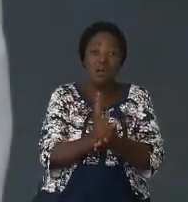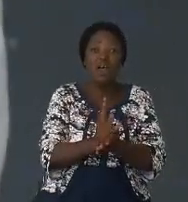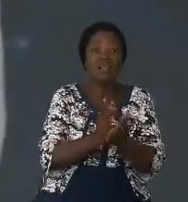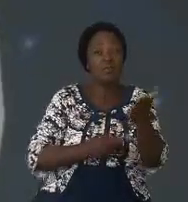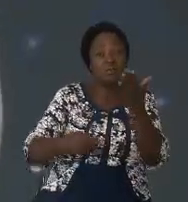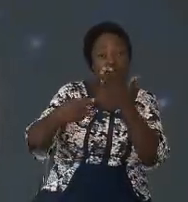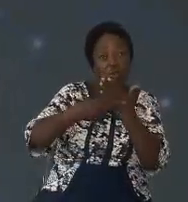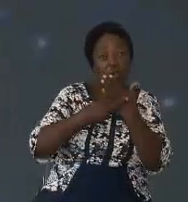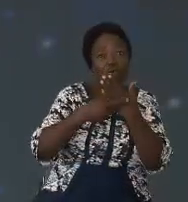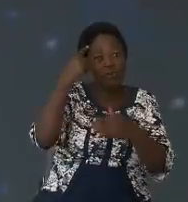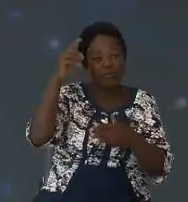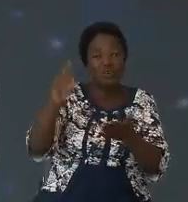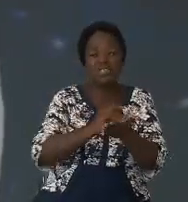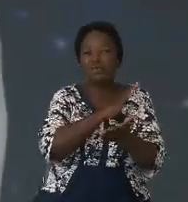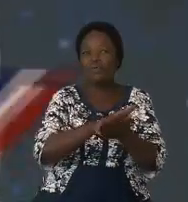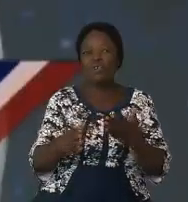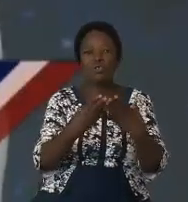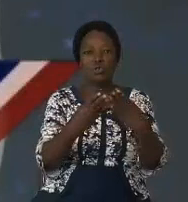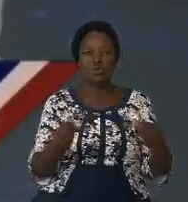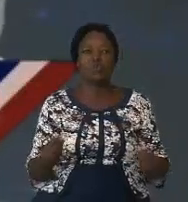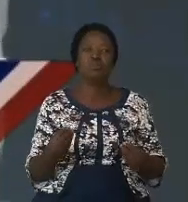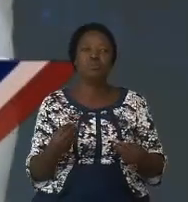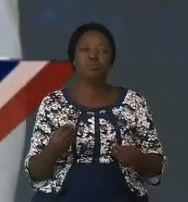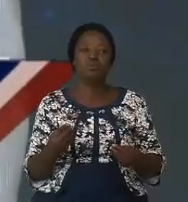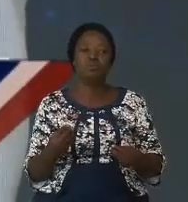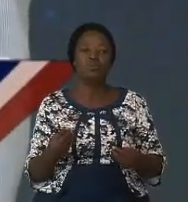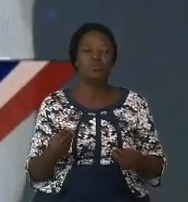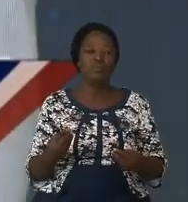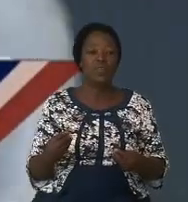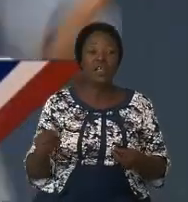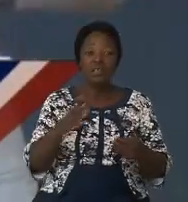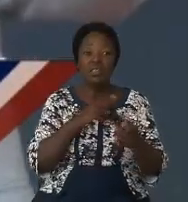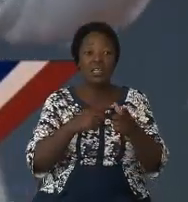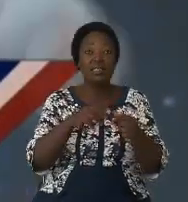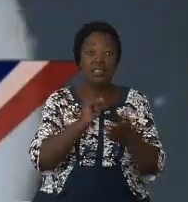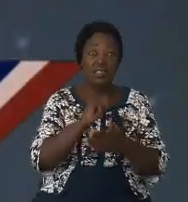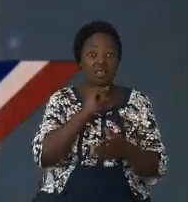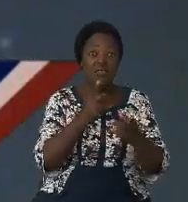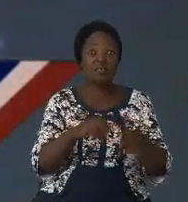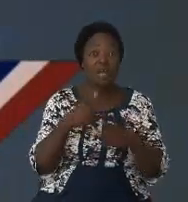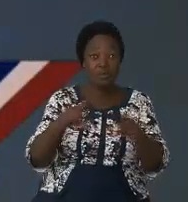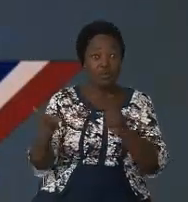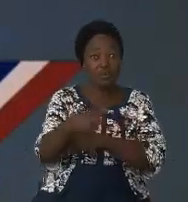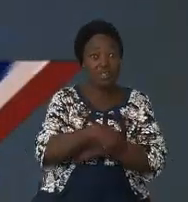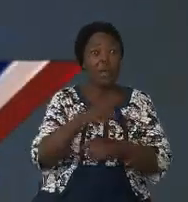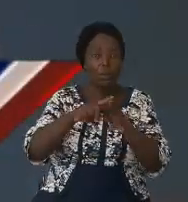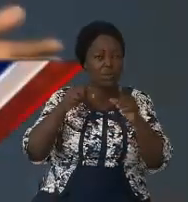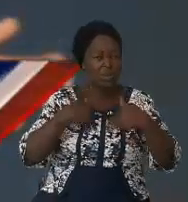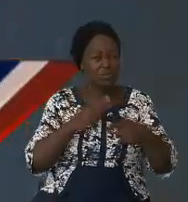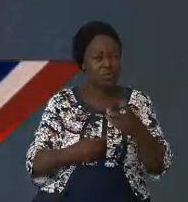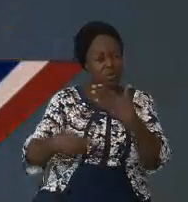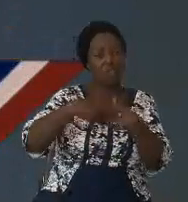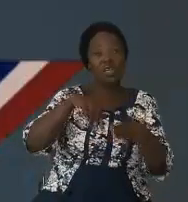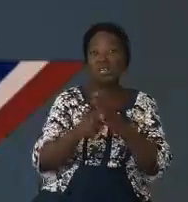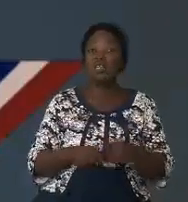our proper return for divine solution. Divine solution is available, but we